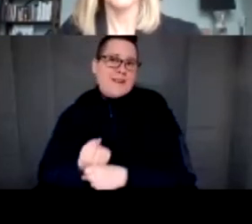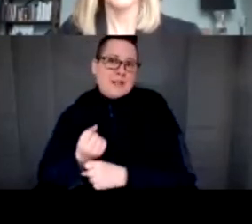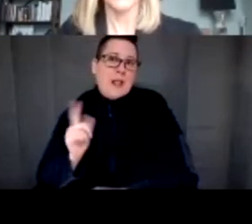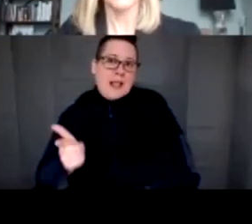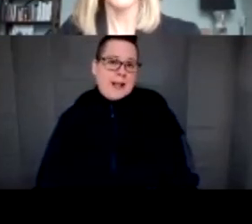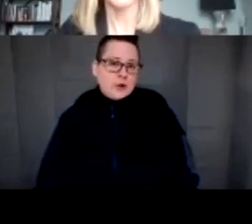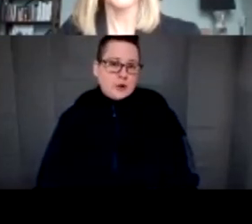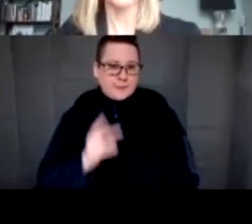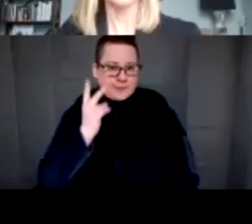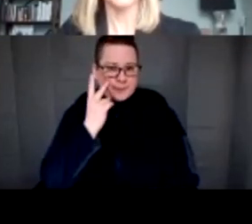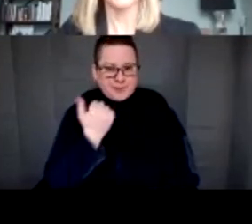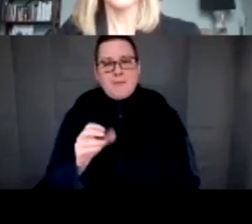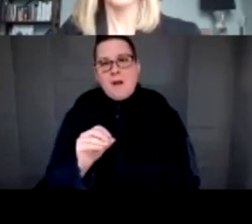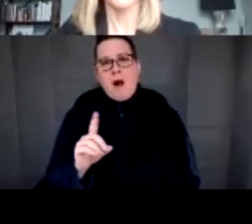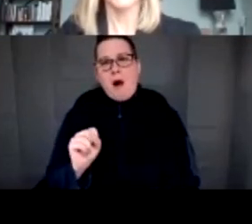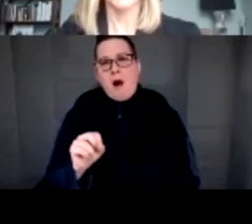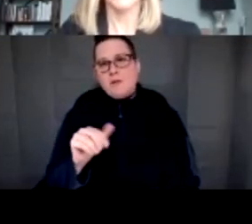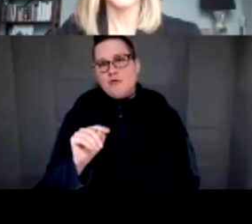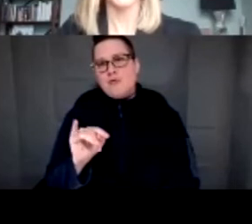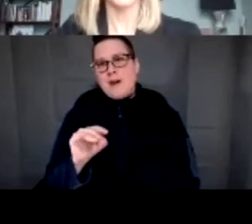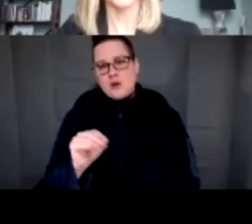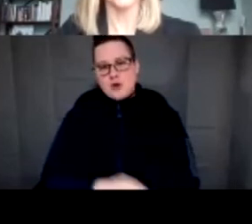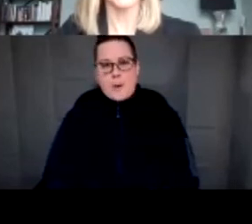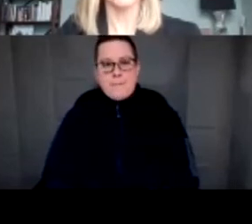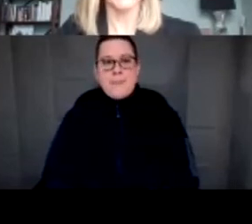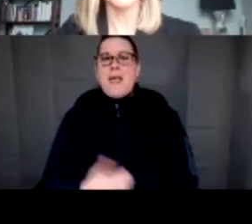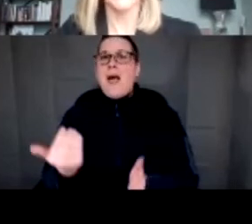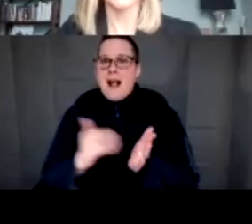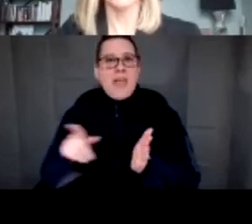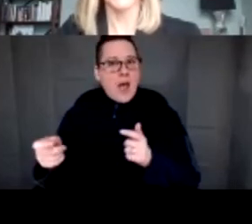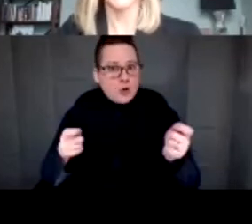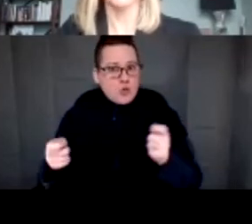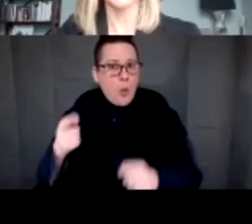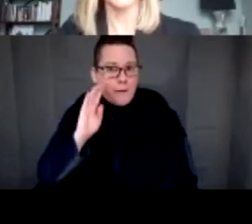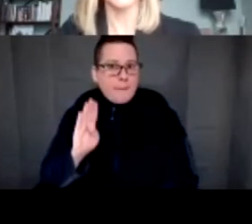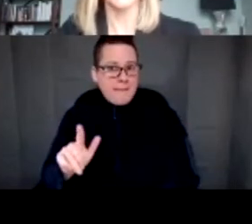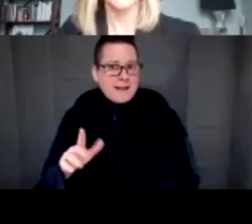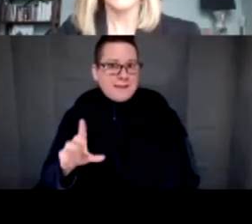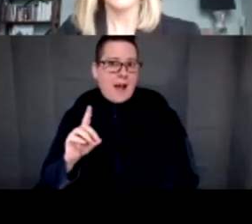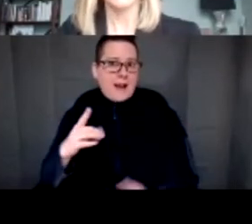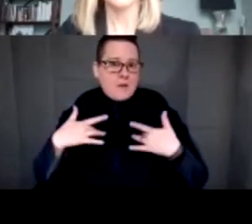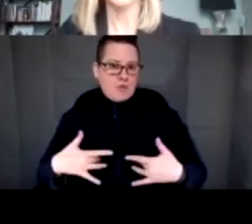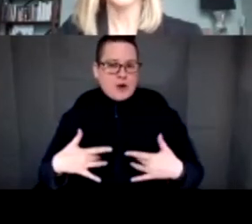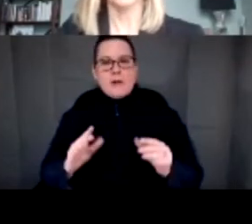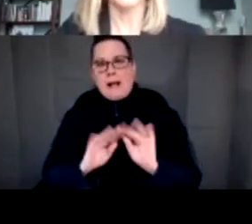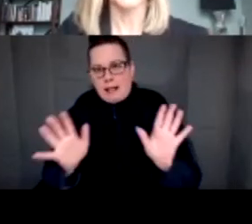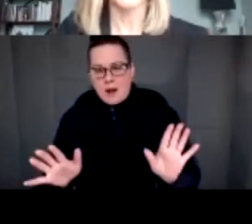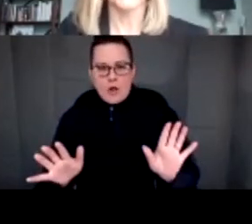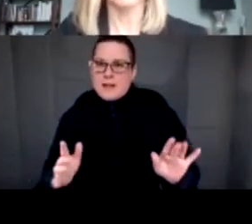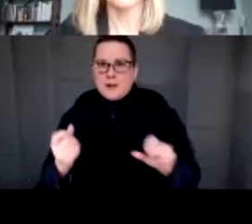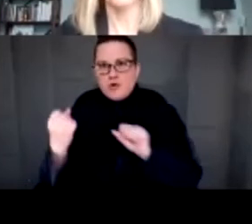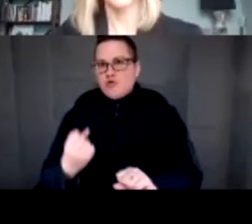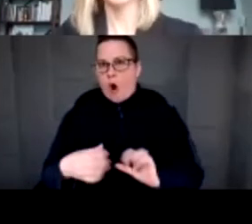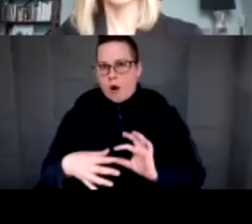the odds ratio here. And again, that's also controlling for baseline depression, which clearly has a strong